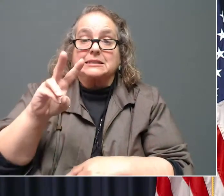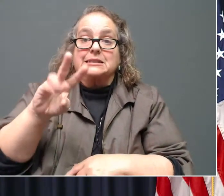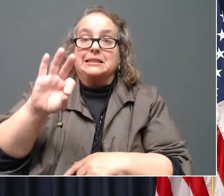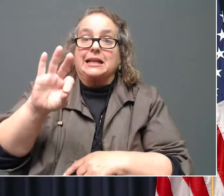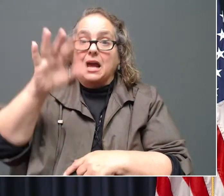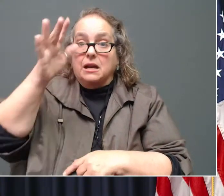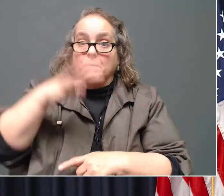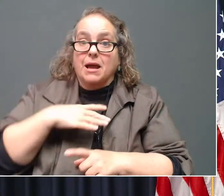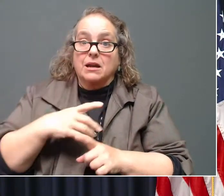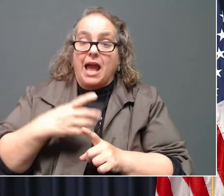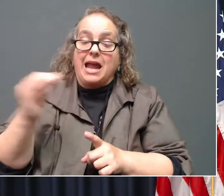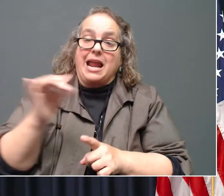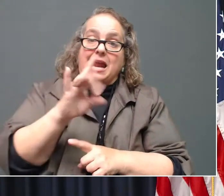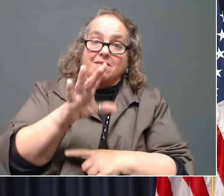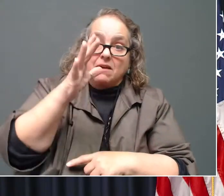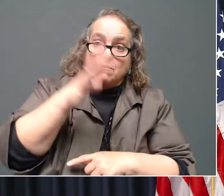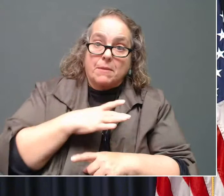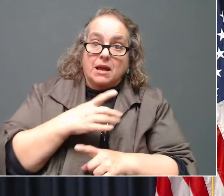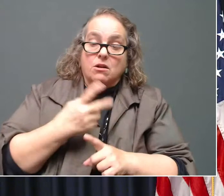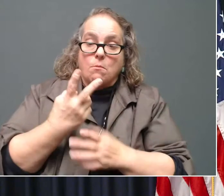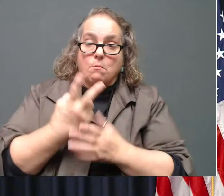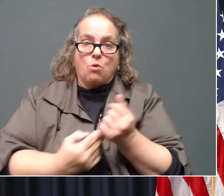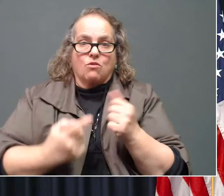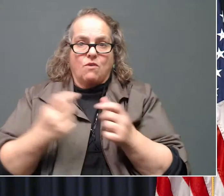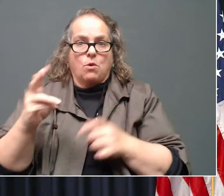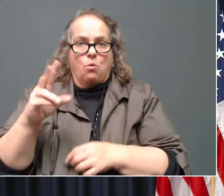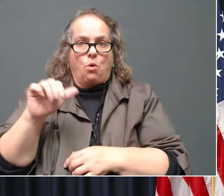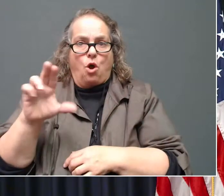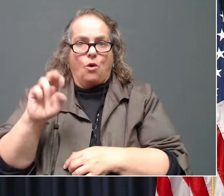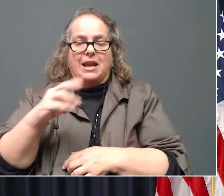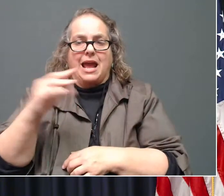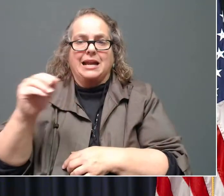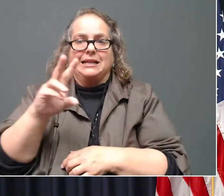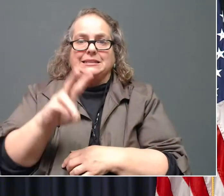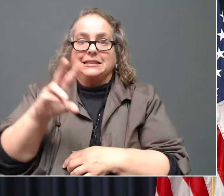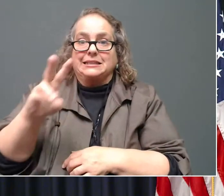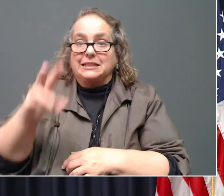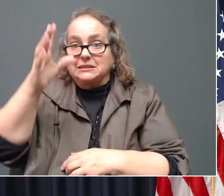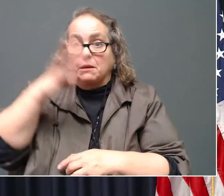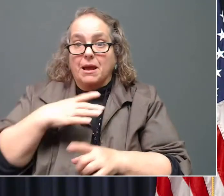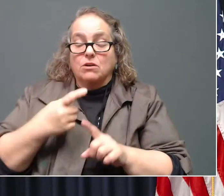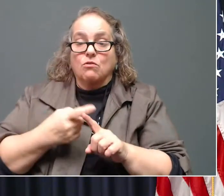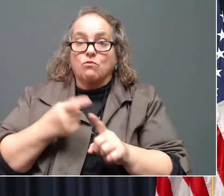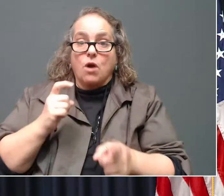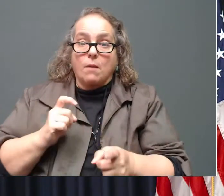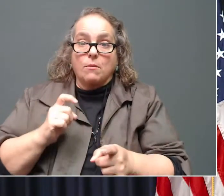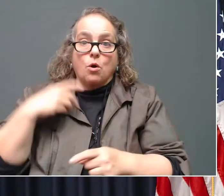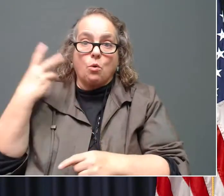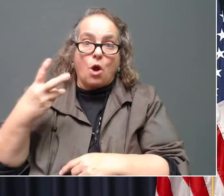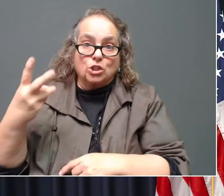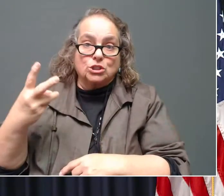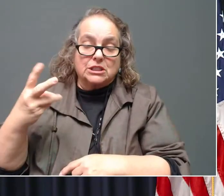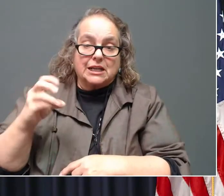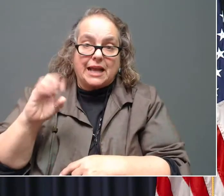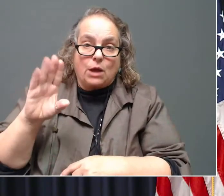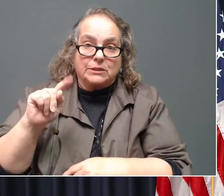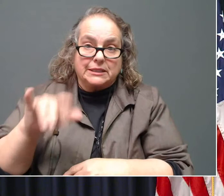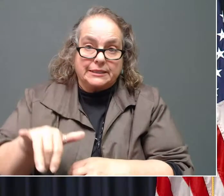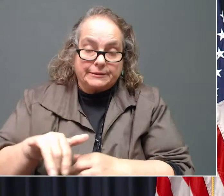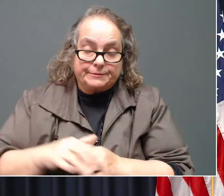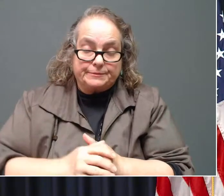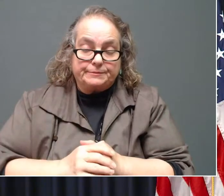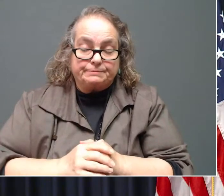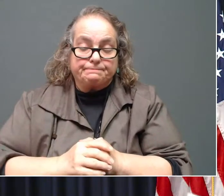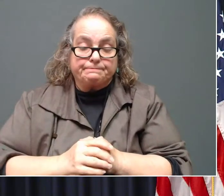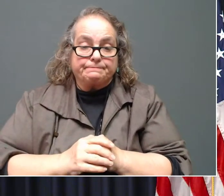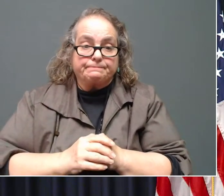and an 85-year-old man, both from Warren, and a 66-year-old man from Washington County.